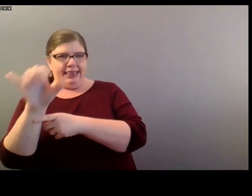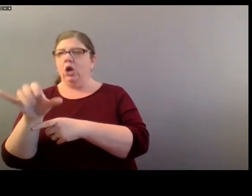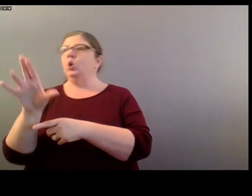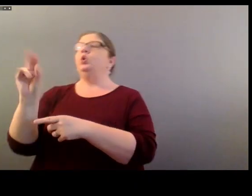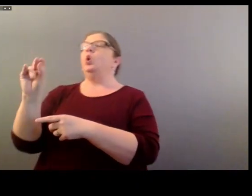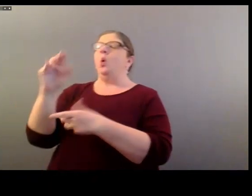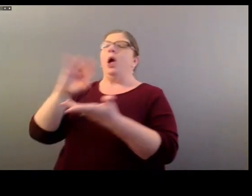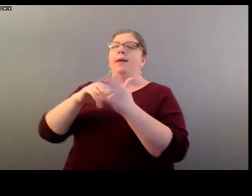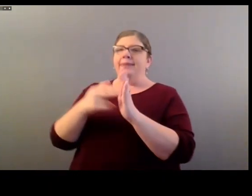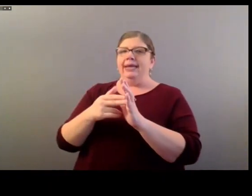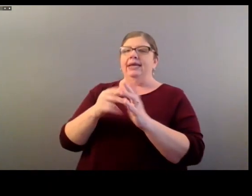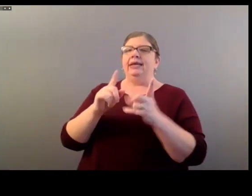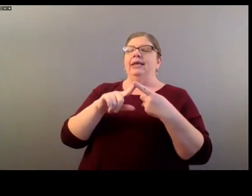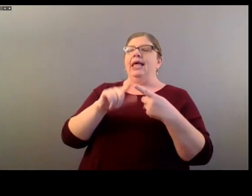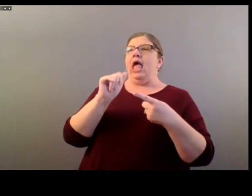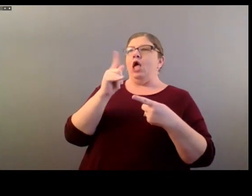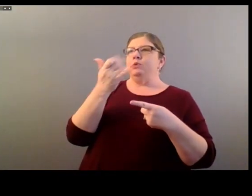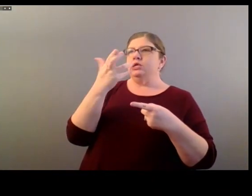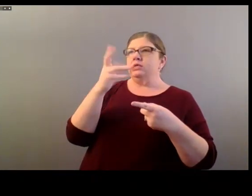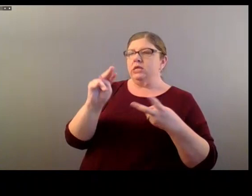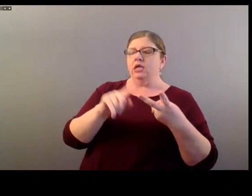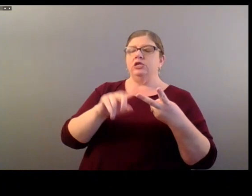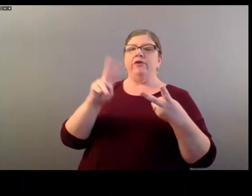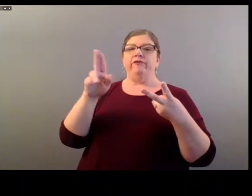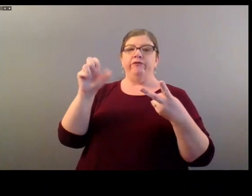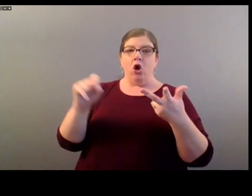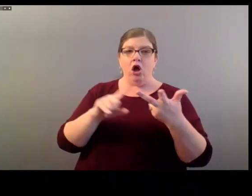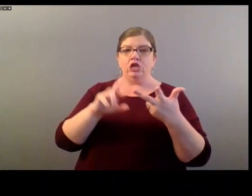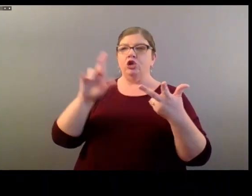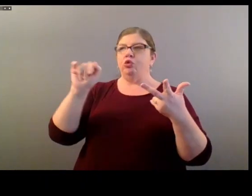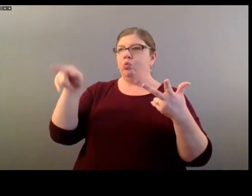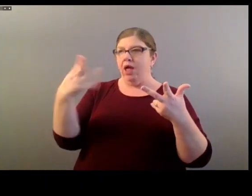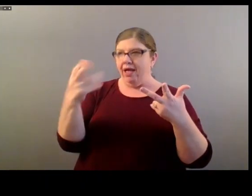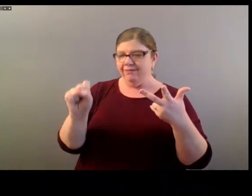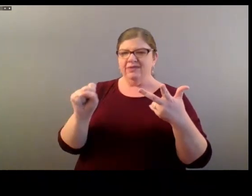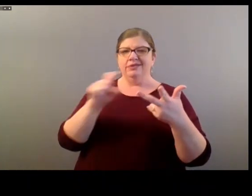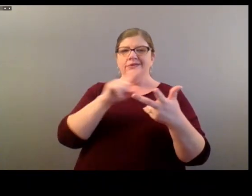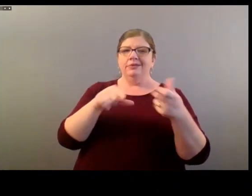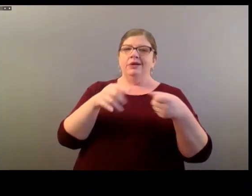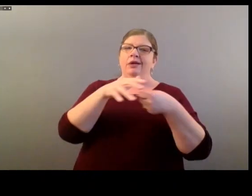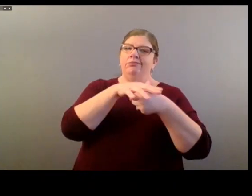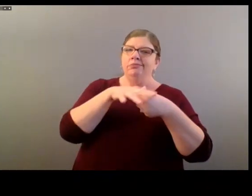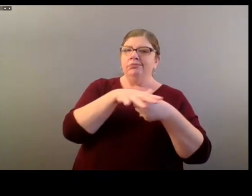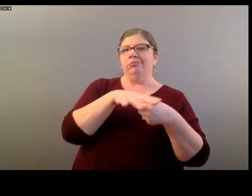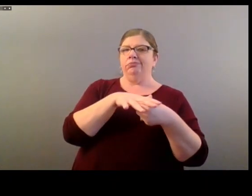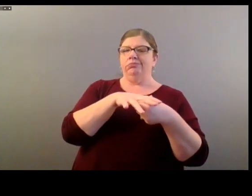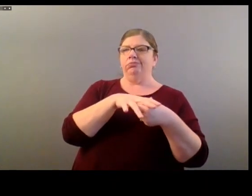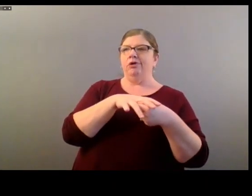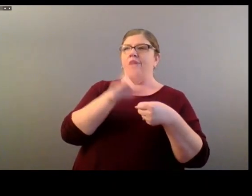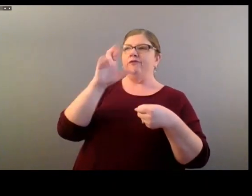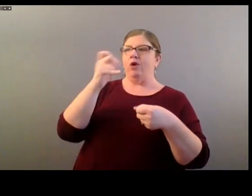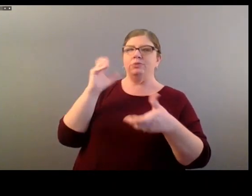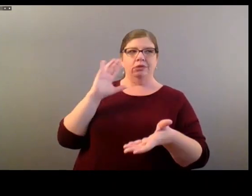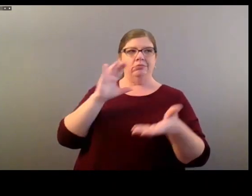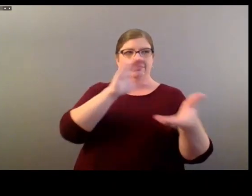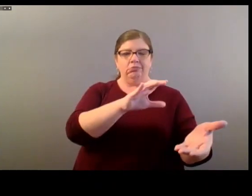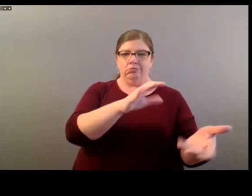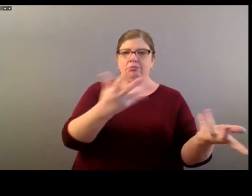the Albertsons and the Vons and the Ralphs, those are our allocated